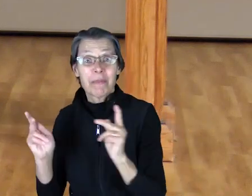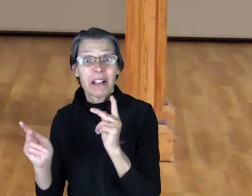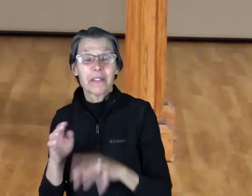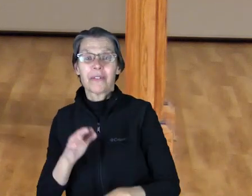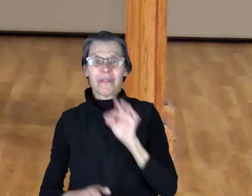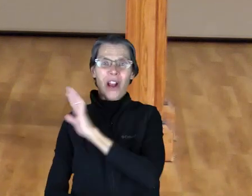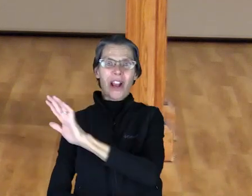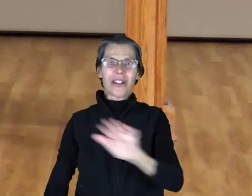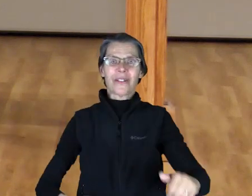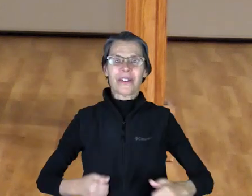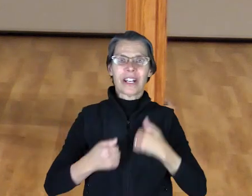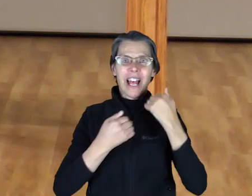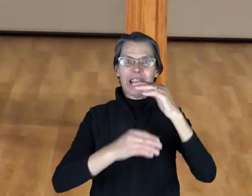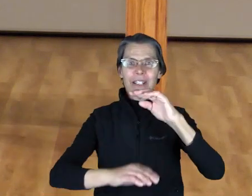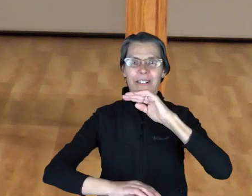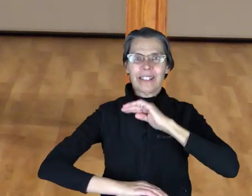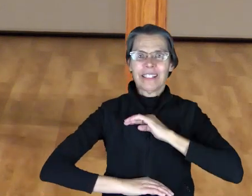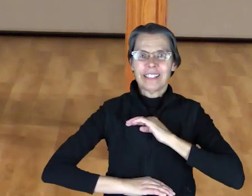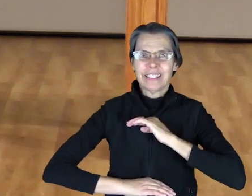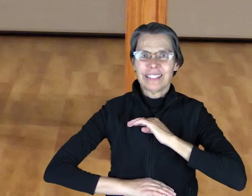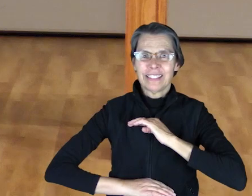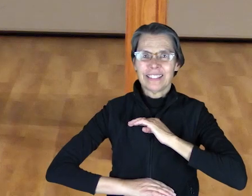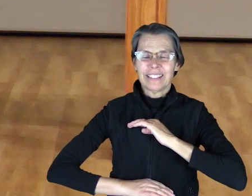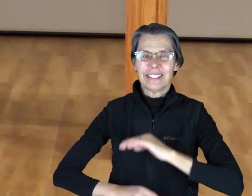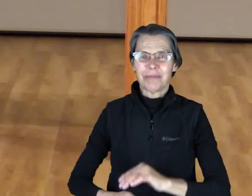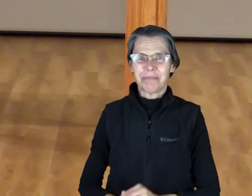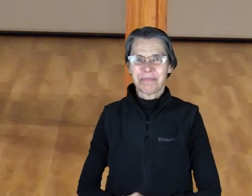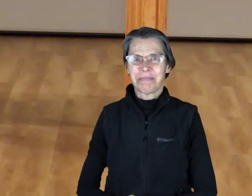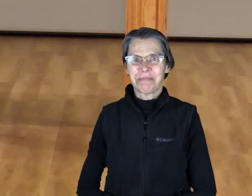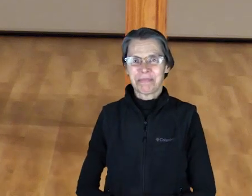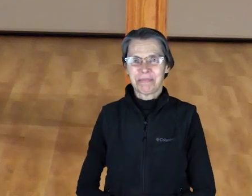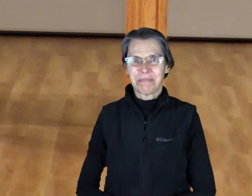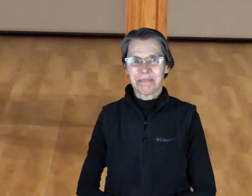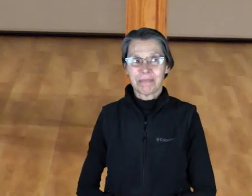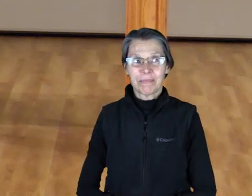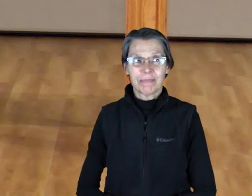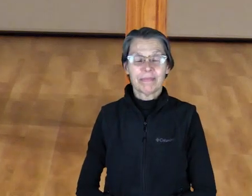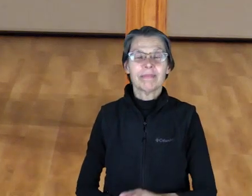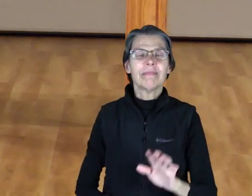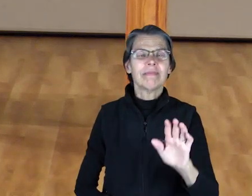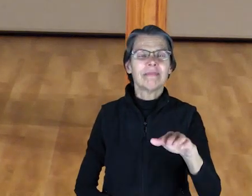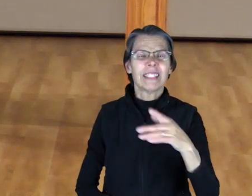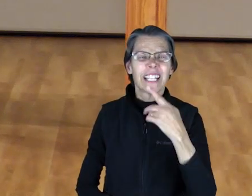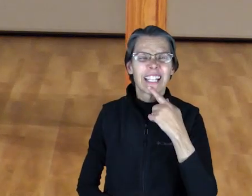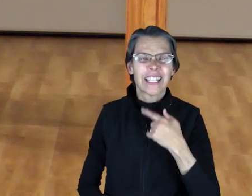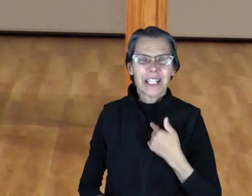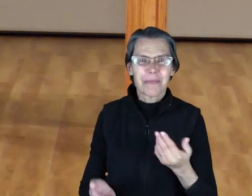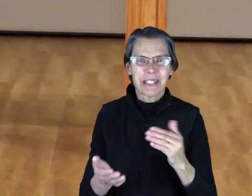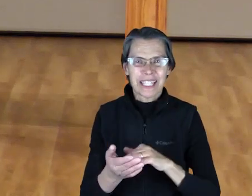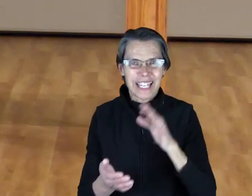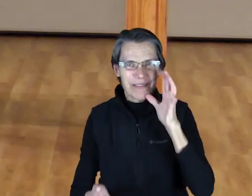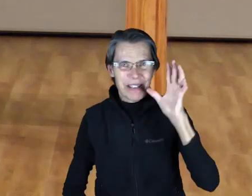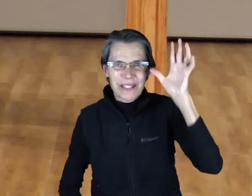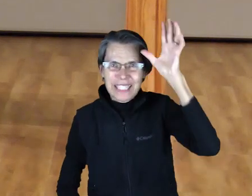sake of others do you discover your life. Tell me again, parents,